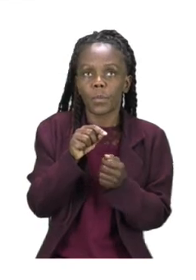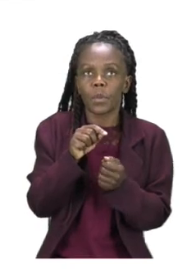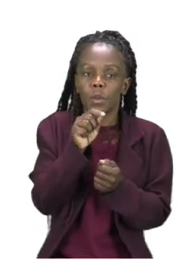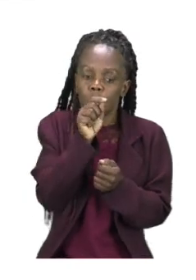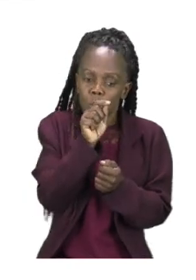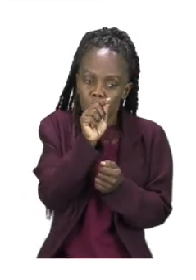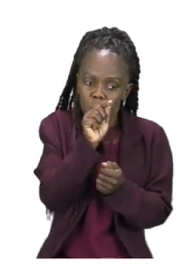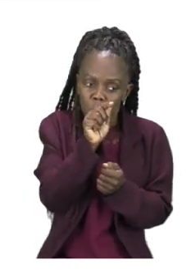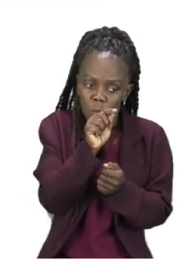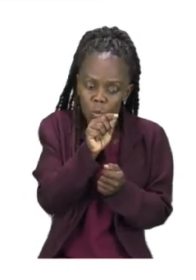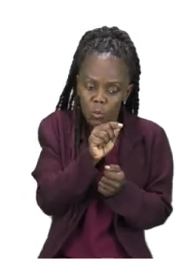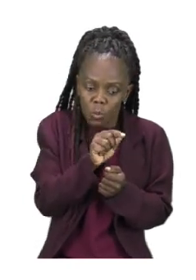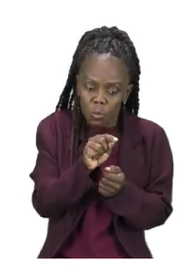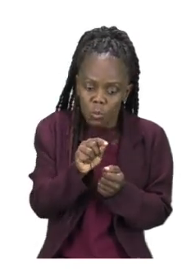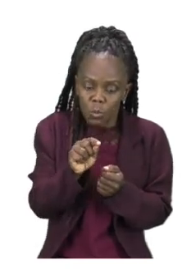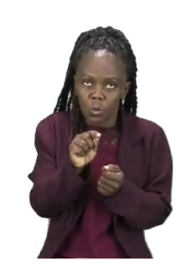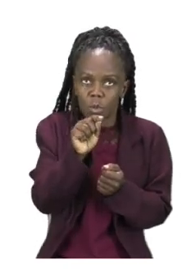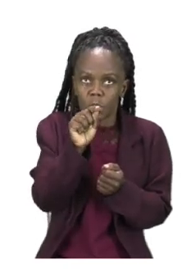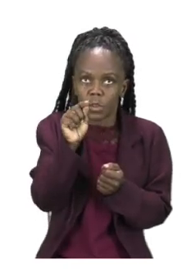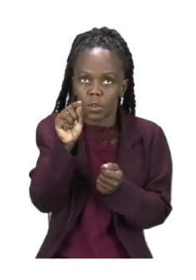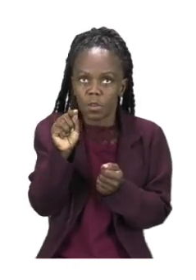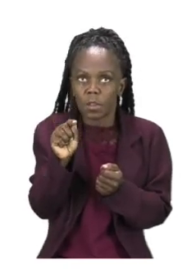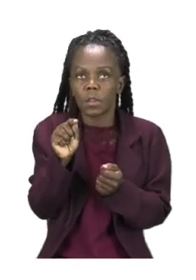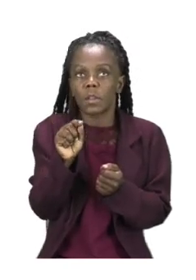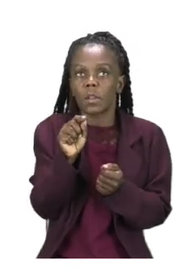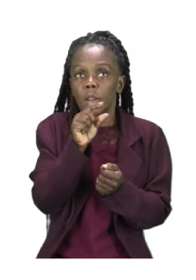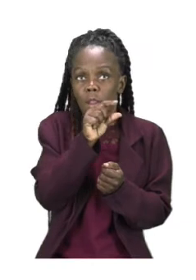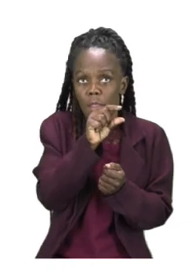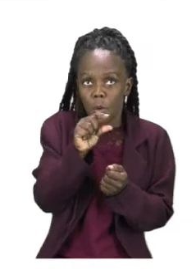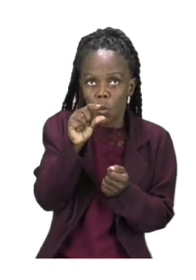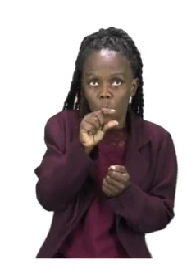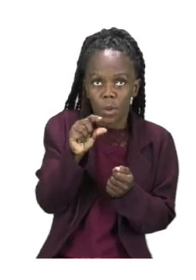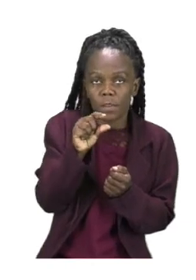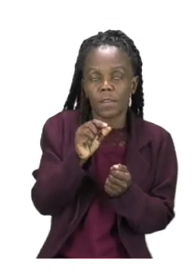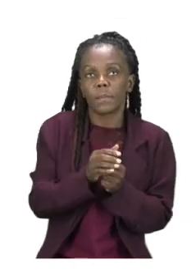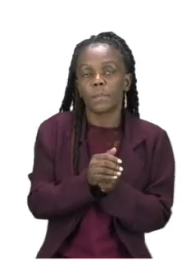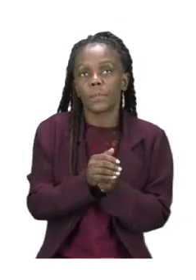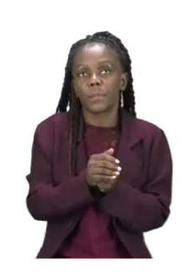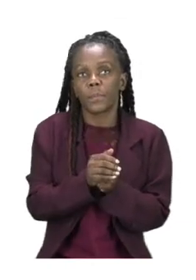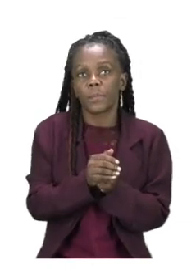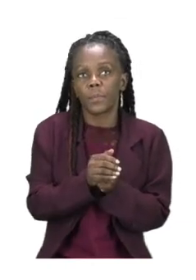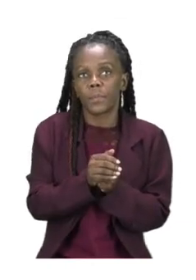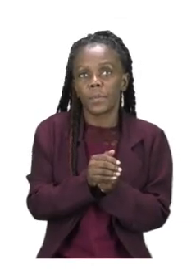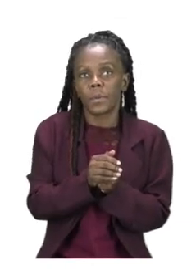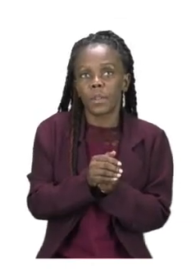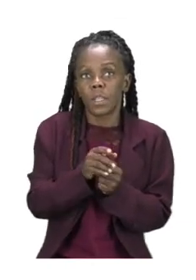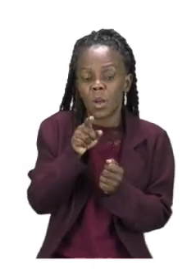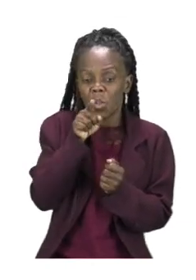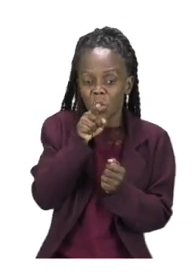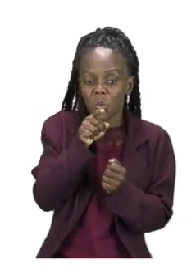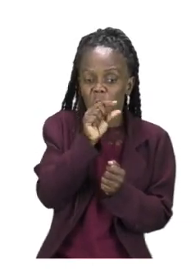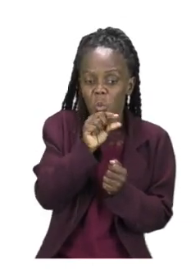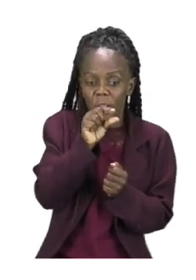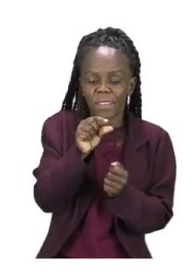following each dot. After that, you are going to unscramble the words. As